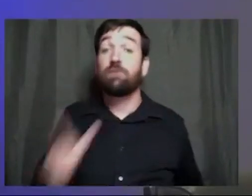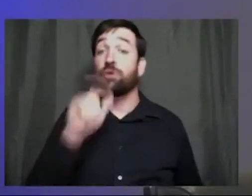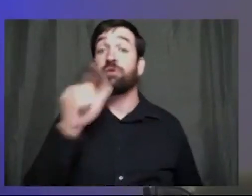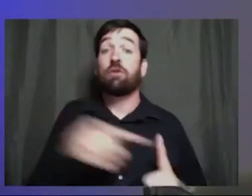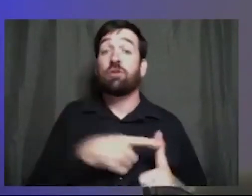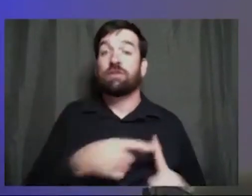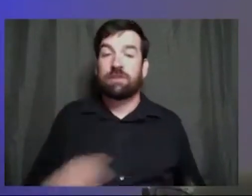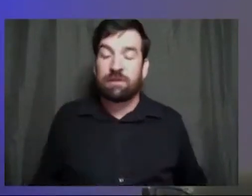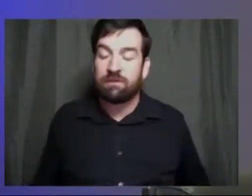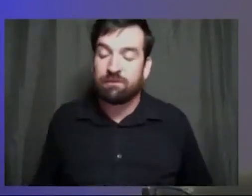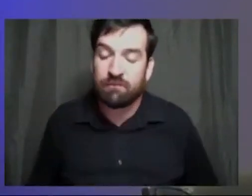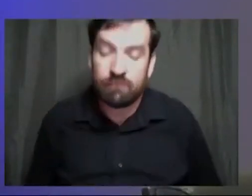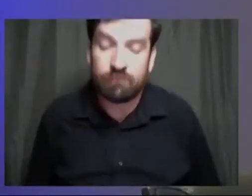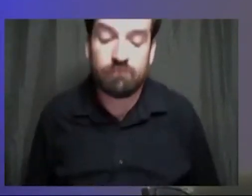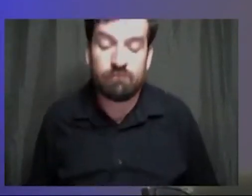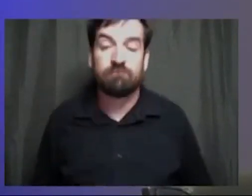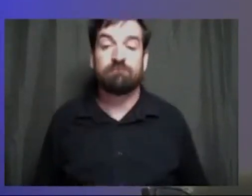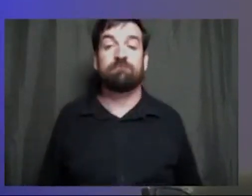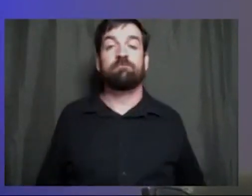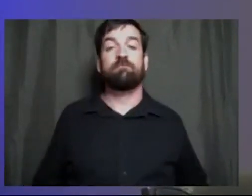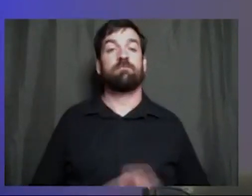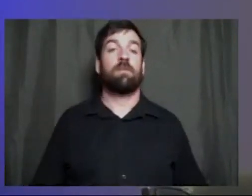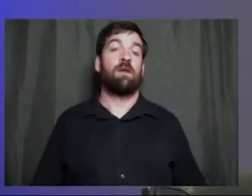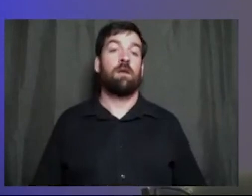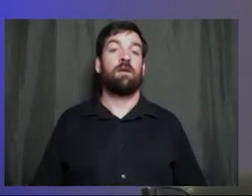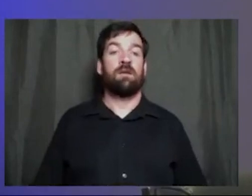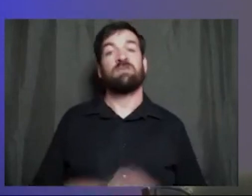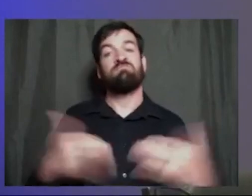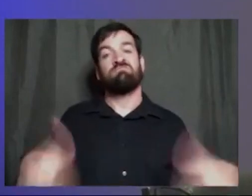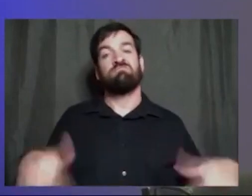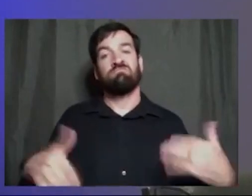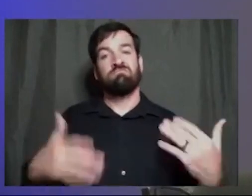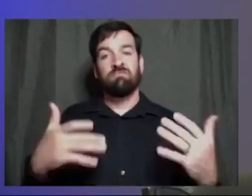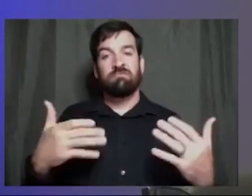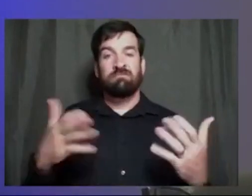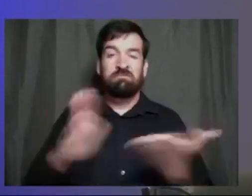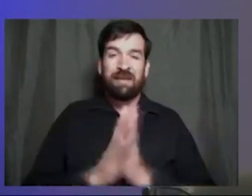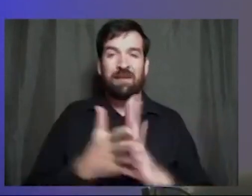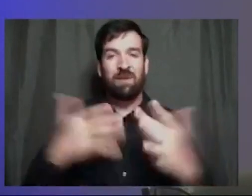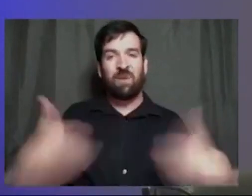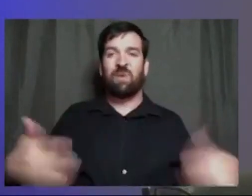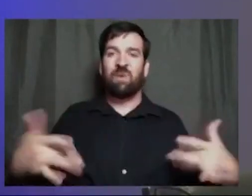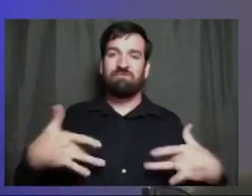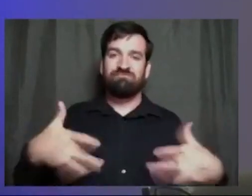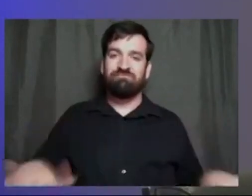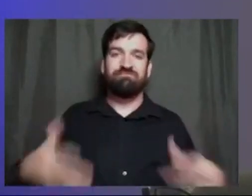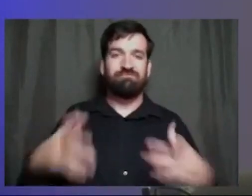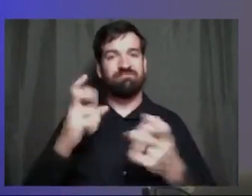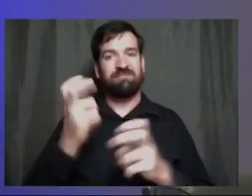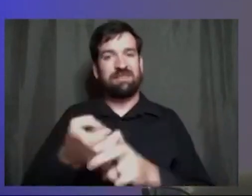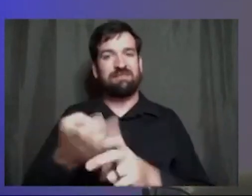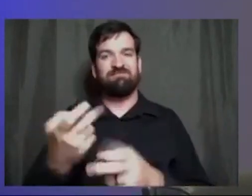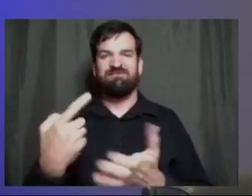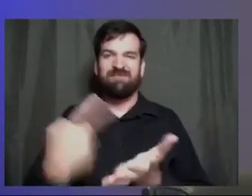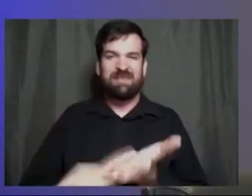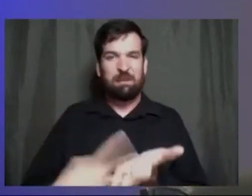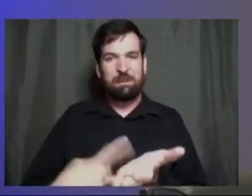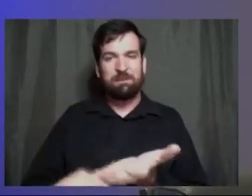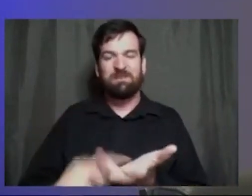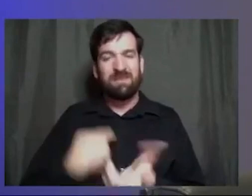So, this has become such a hot button issue, and it can be hard to have conversations with people. And it can,